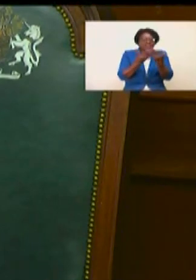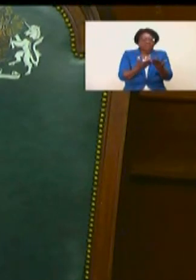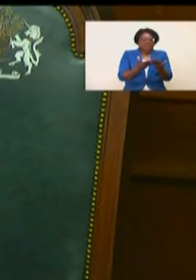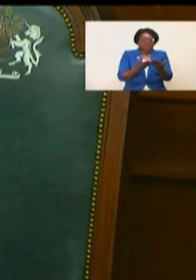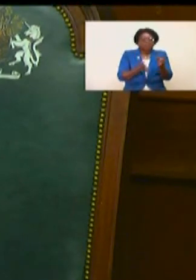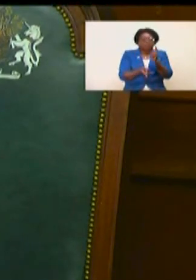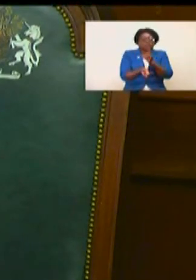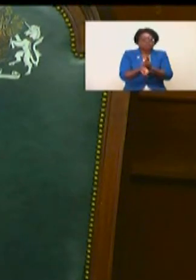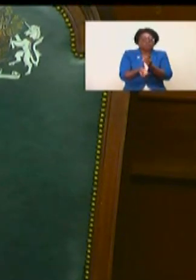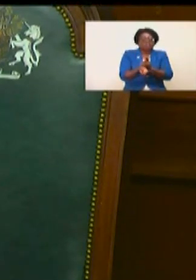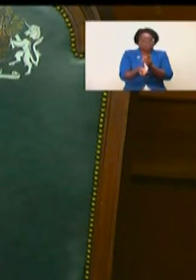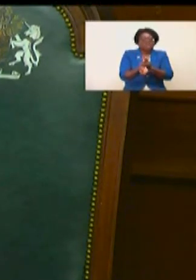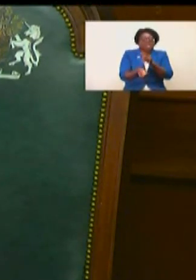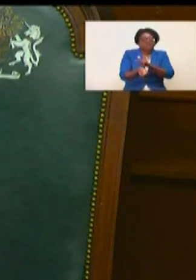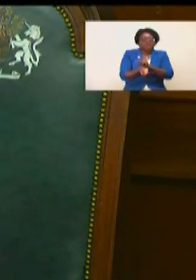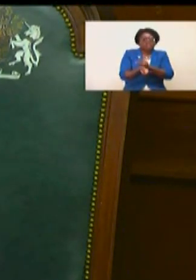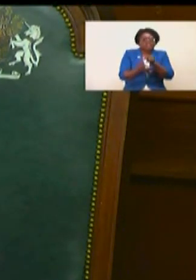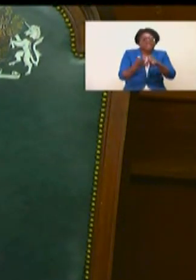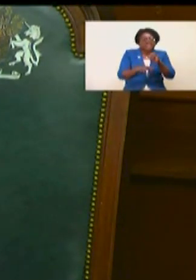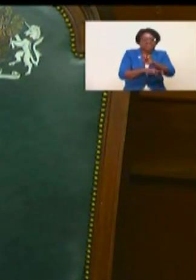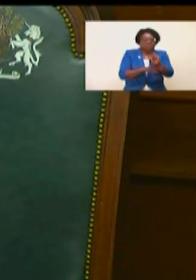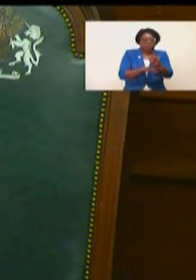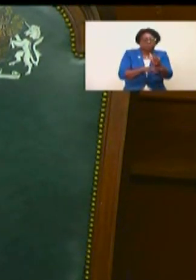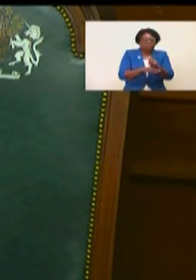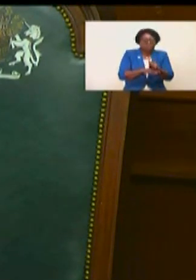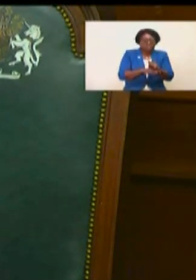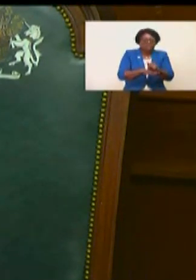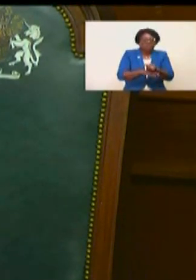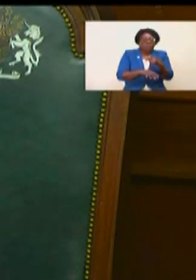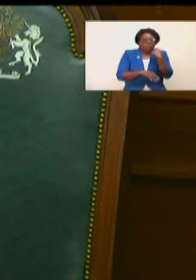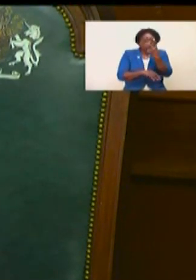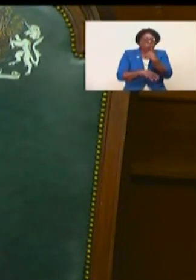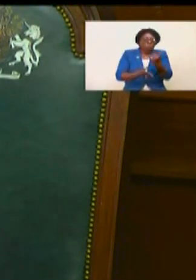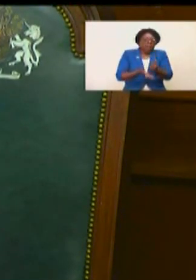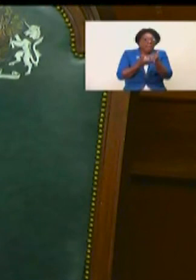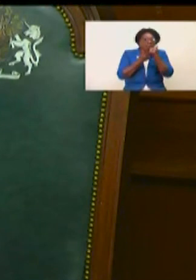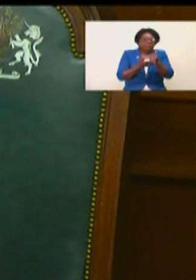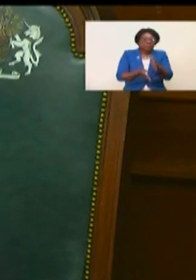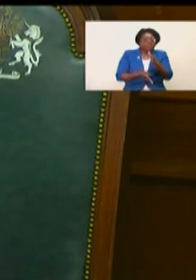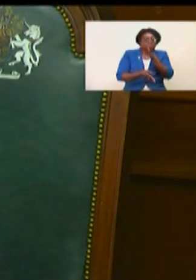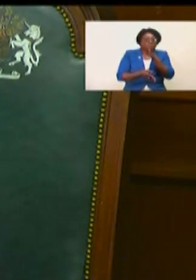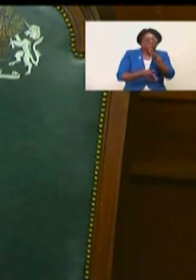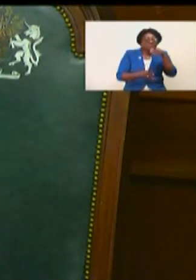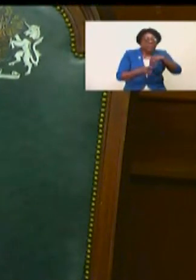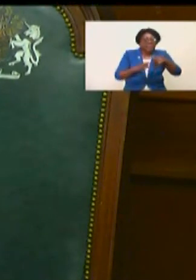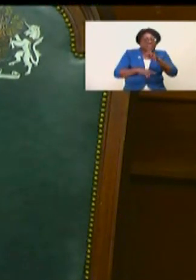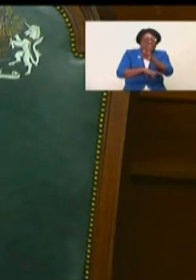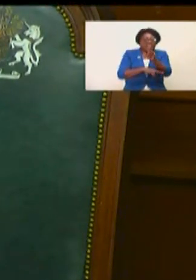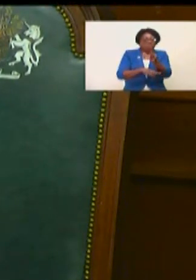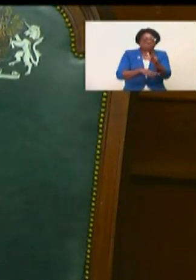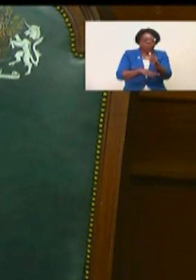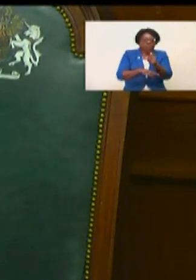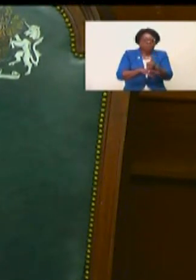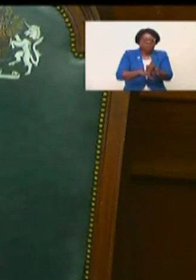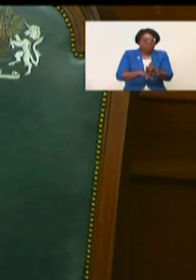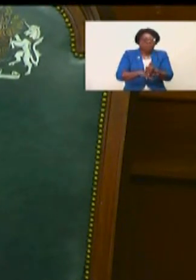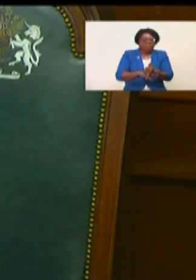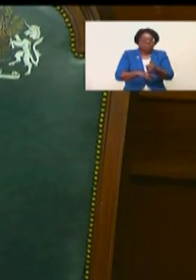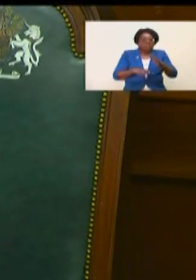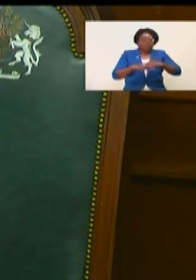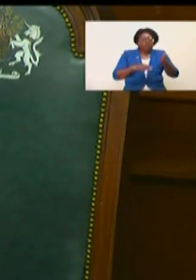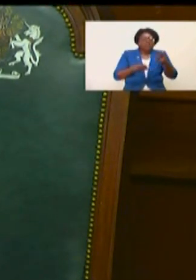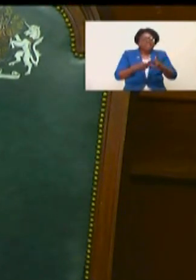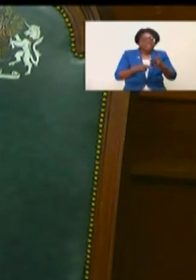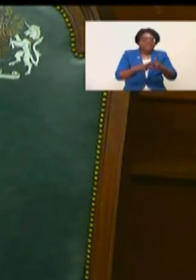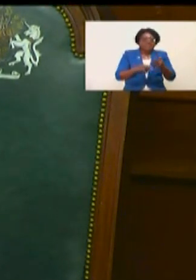Lutra, Dr. Ajul, Nurse Cooper, Nurse Fernanda, Nurse Ellis, Nurse Curry,